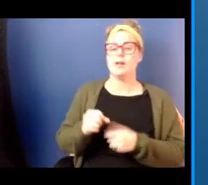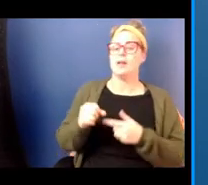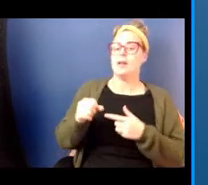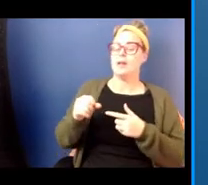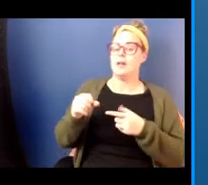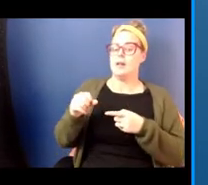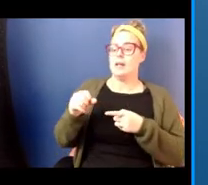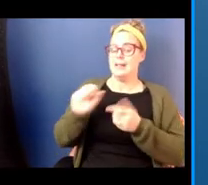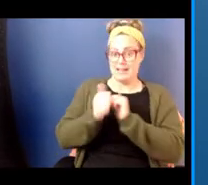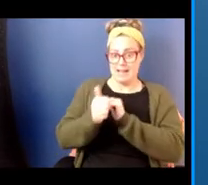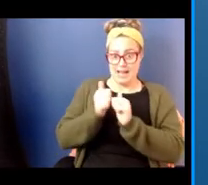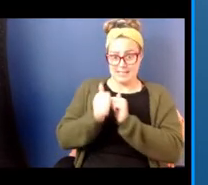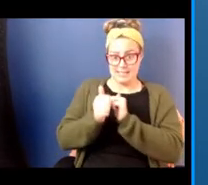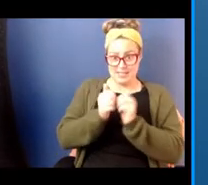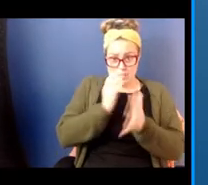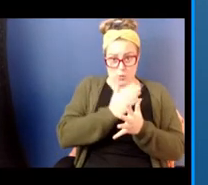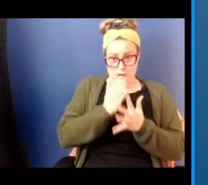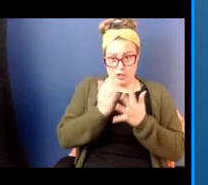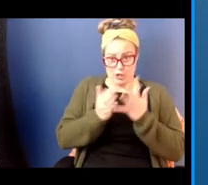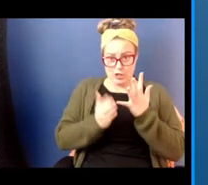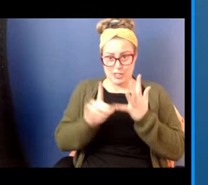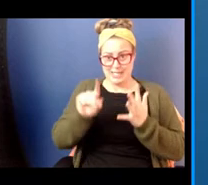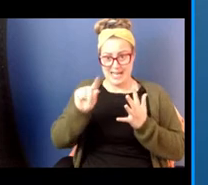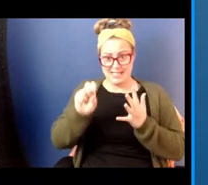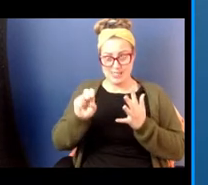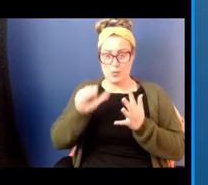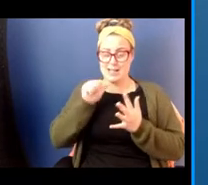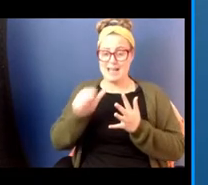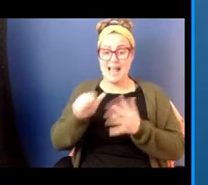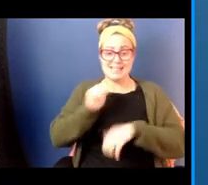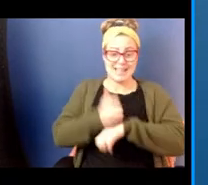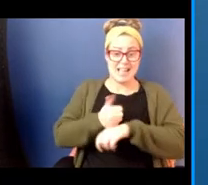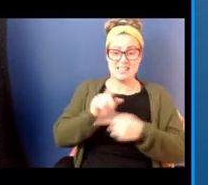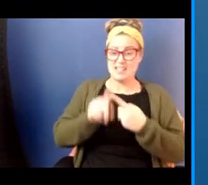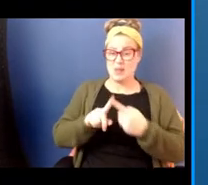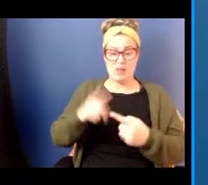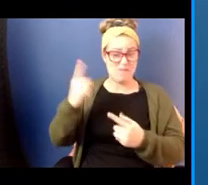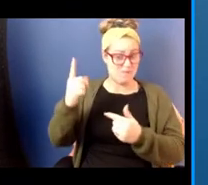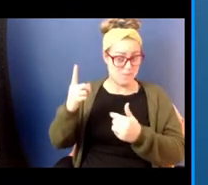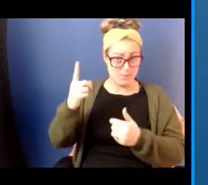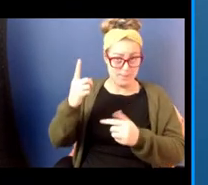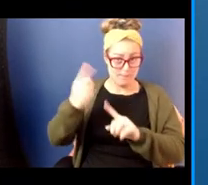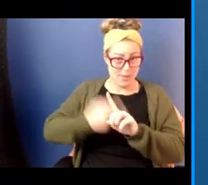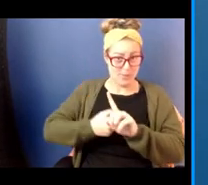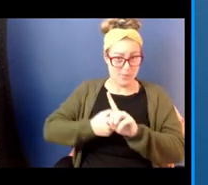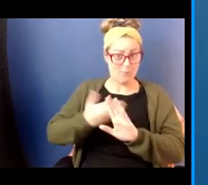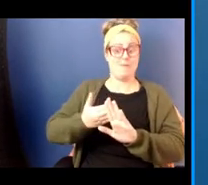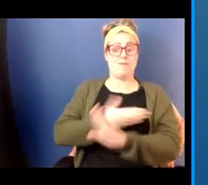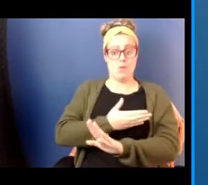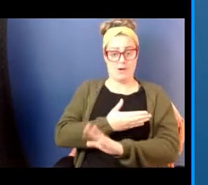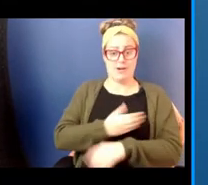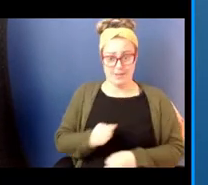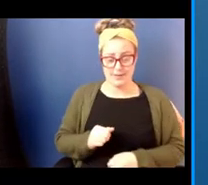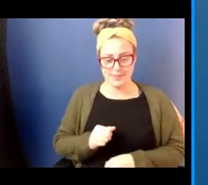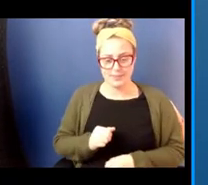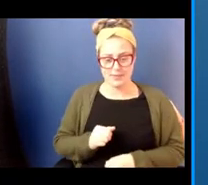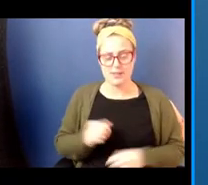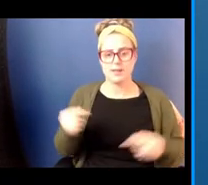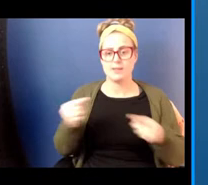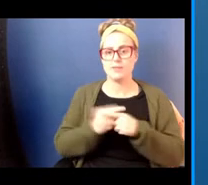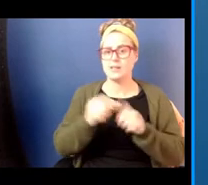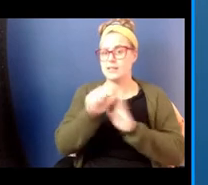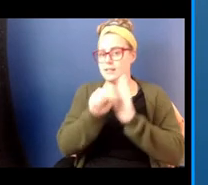a month before the first contest there is limited amount of calendar real estate conflicting state laws